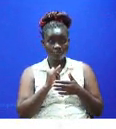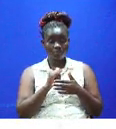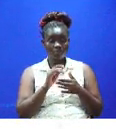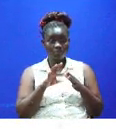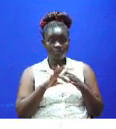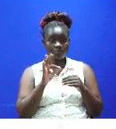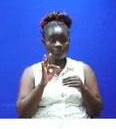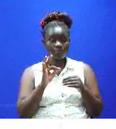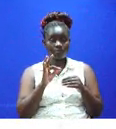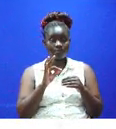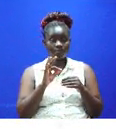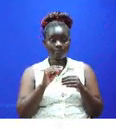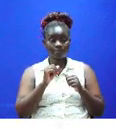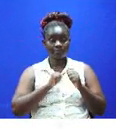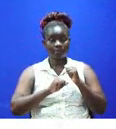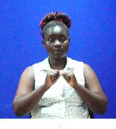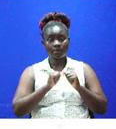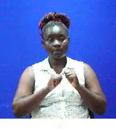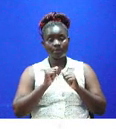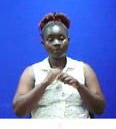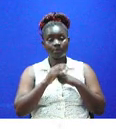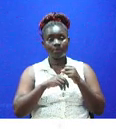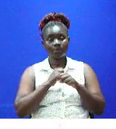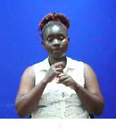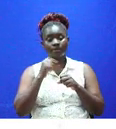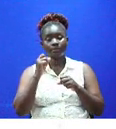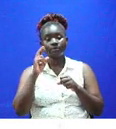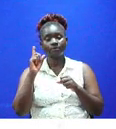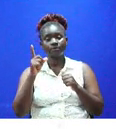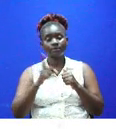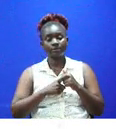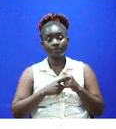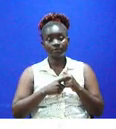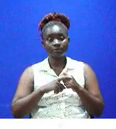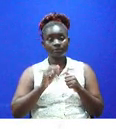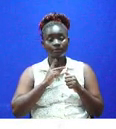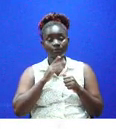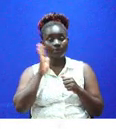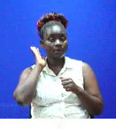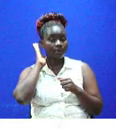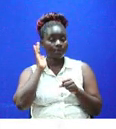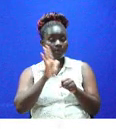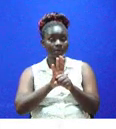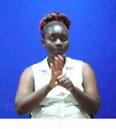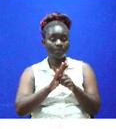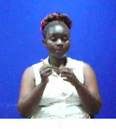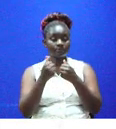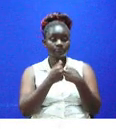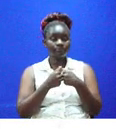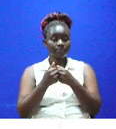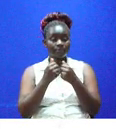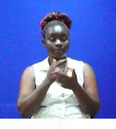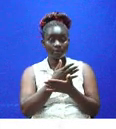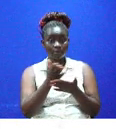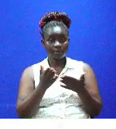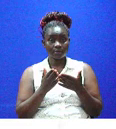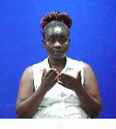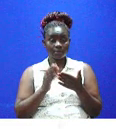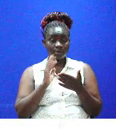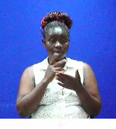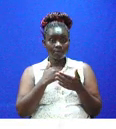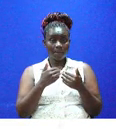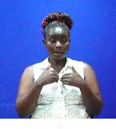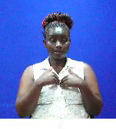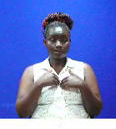since the act was passed in the year 2006, they have had a lot of challenges here and there. We've had a lot